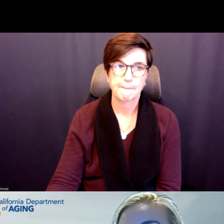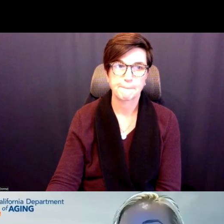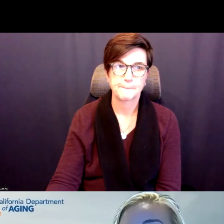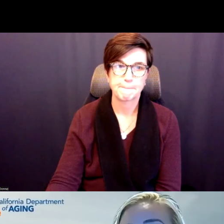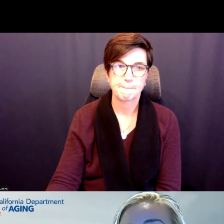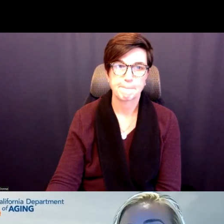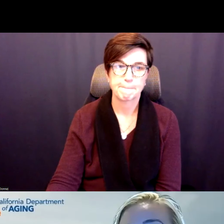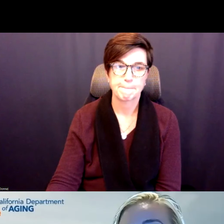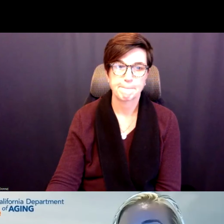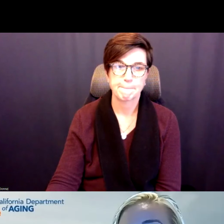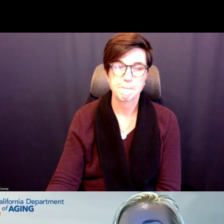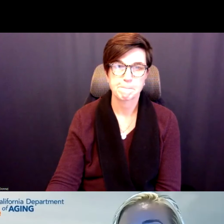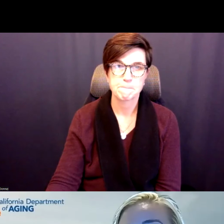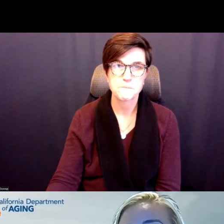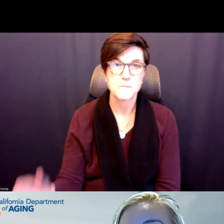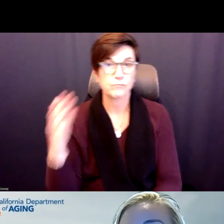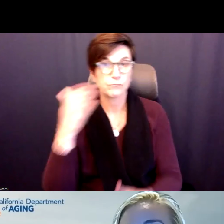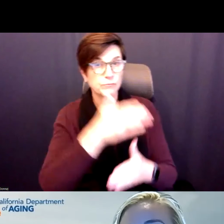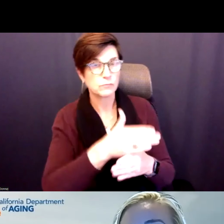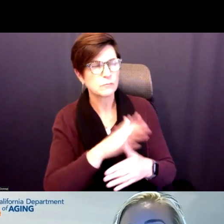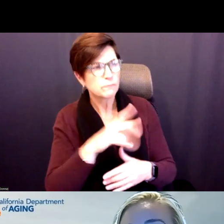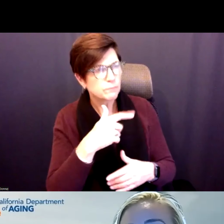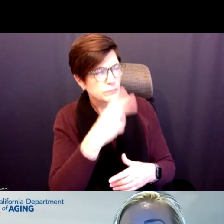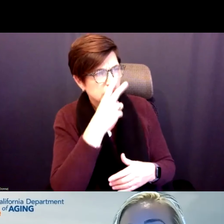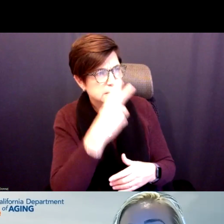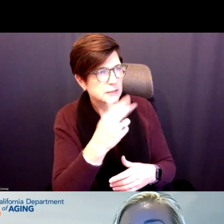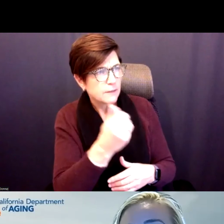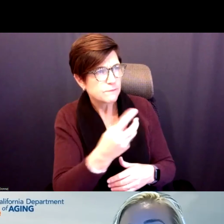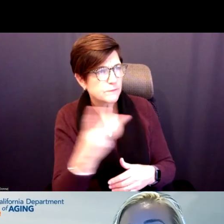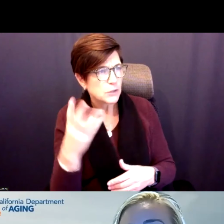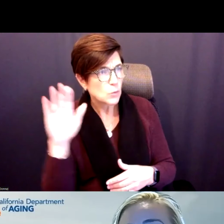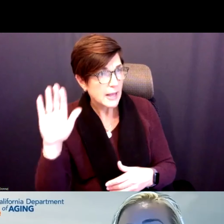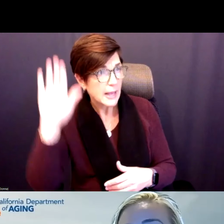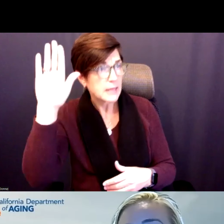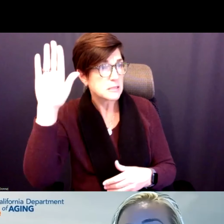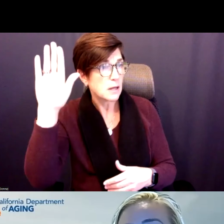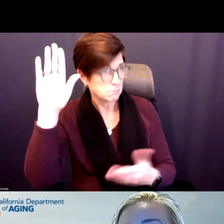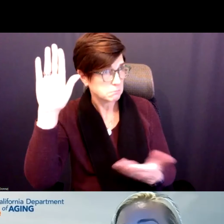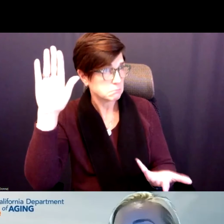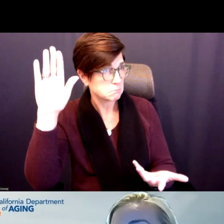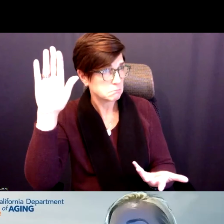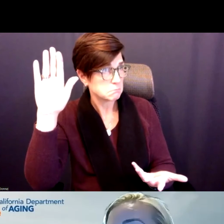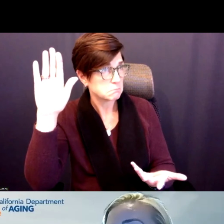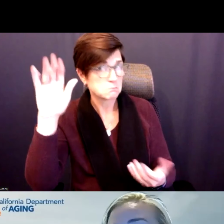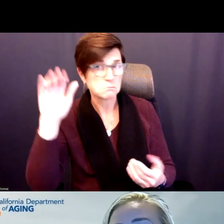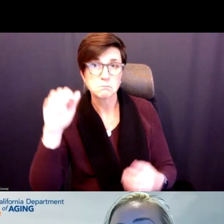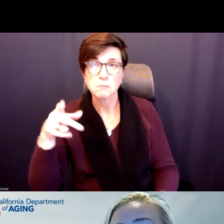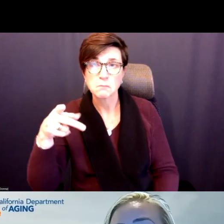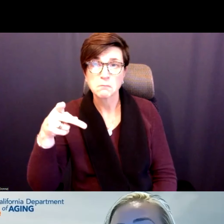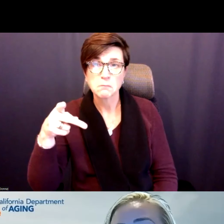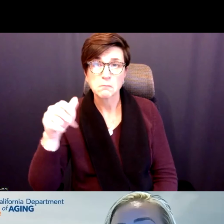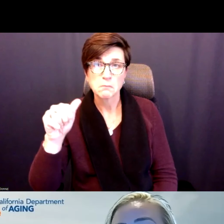It looks like we have a couple folks with their hands raised. Pauline